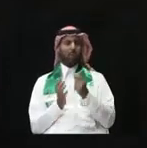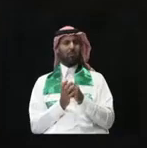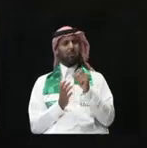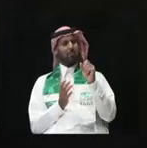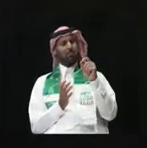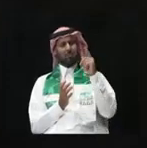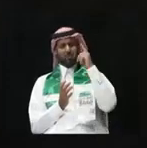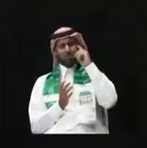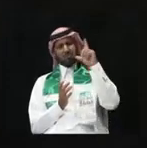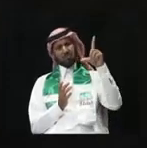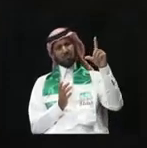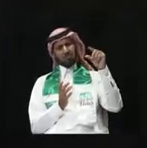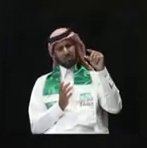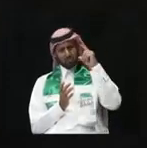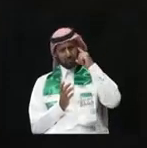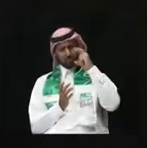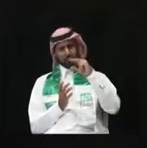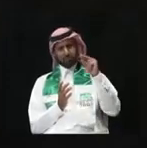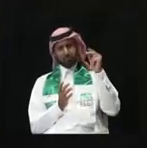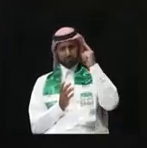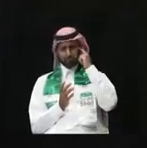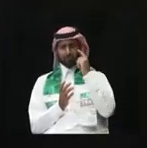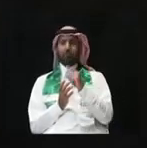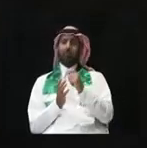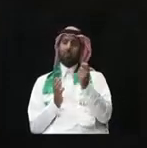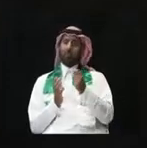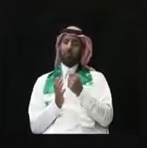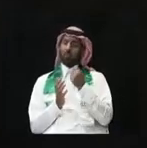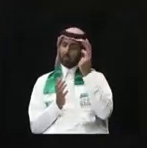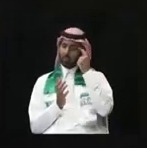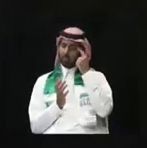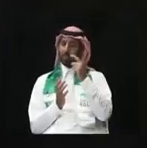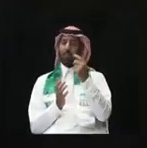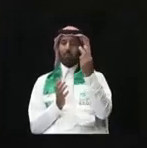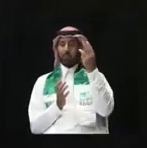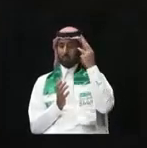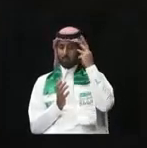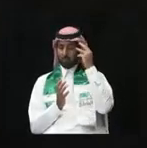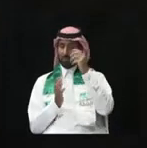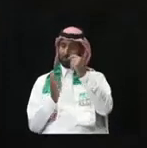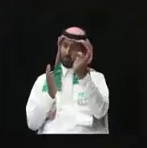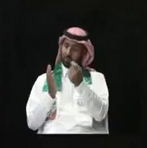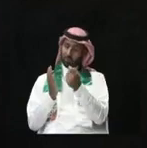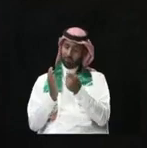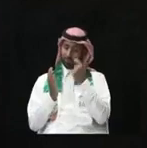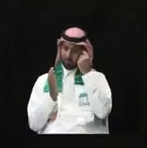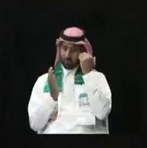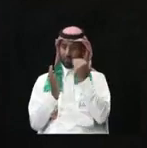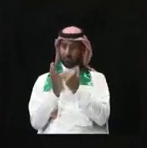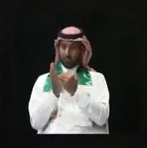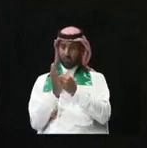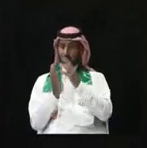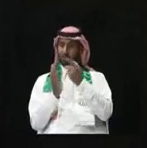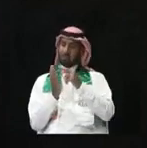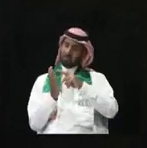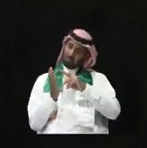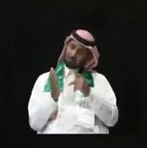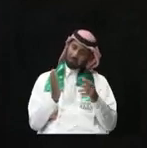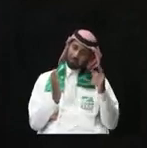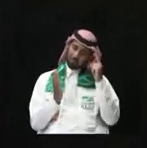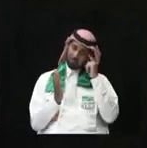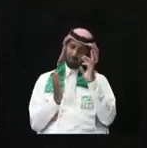text. 3. Write an essay about an important change that we have been through, whether in